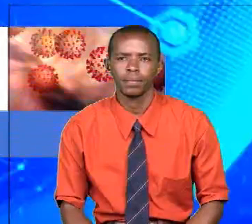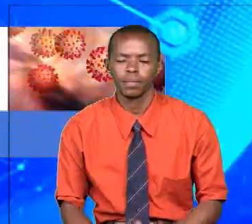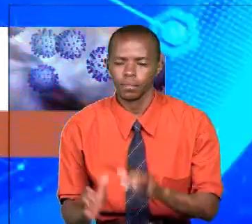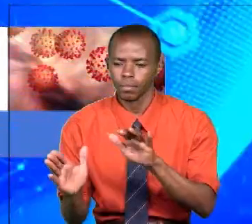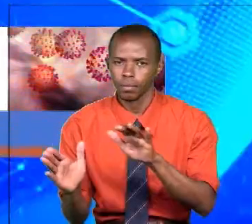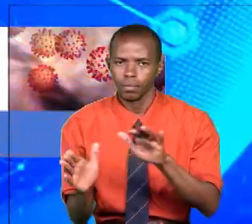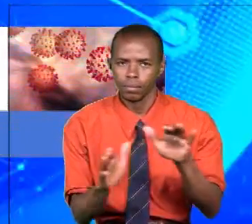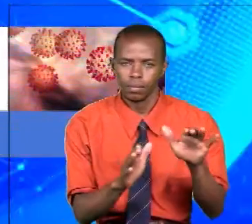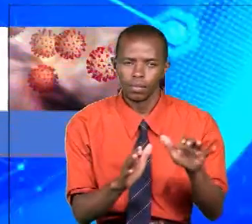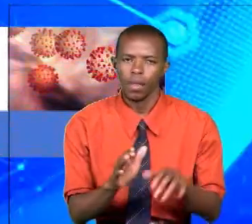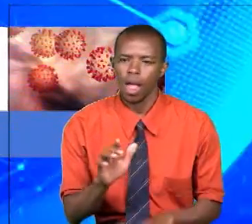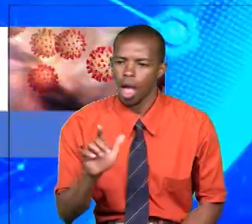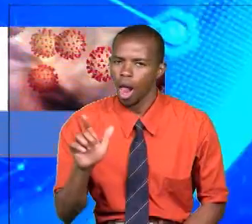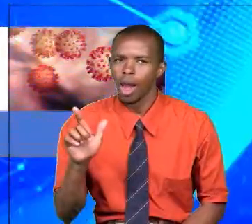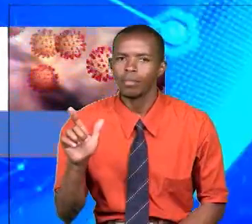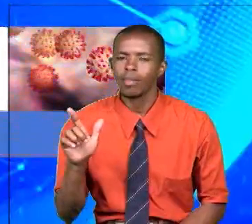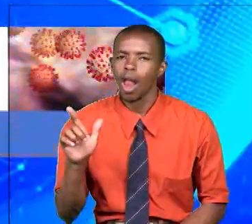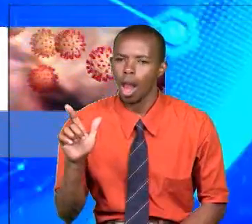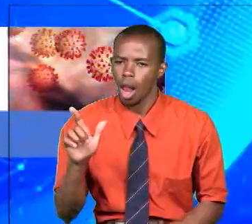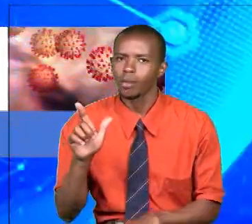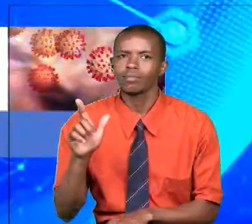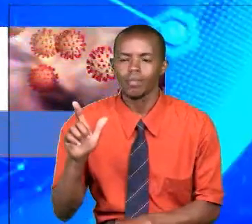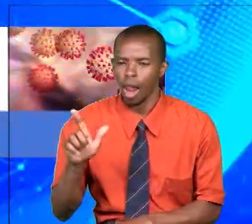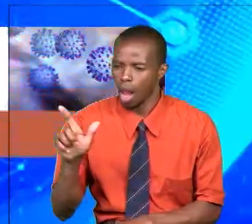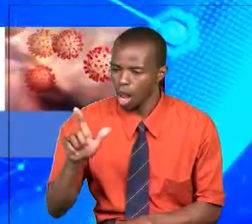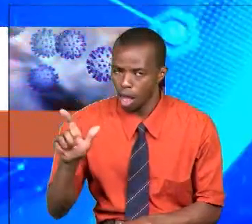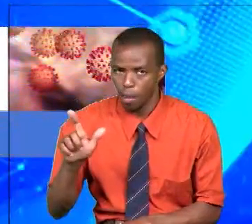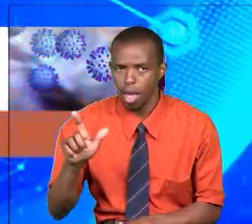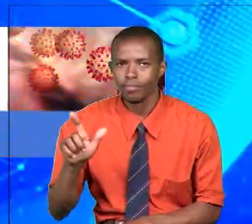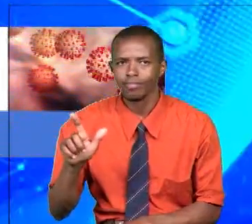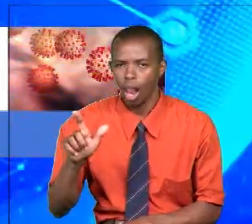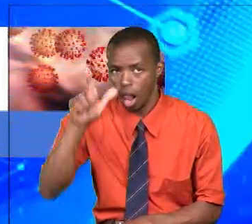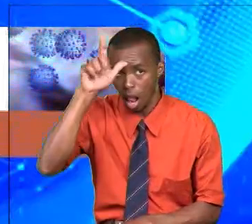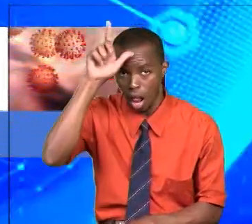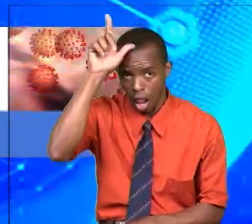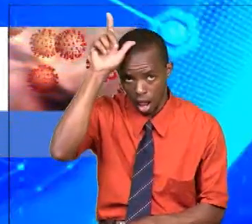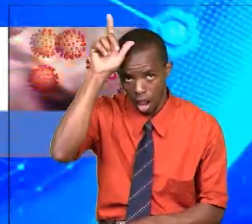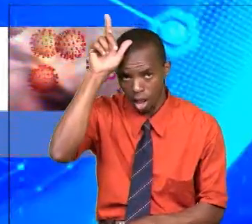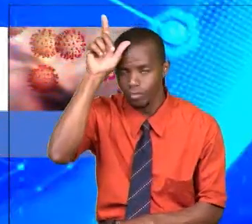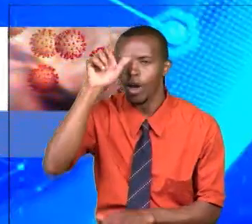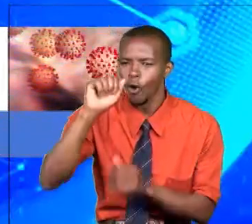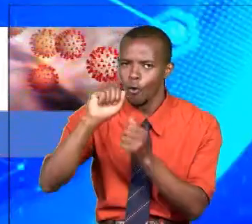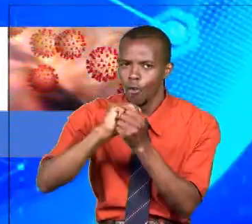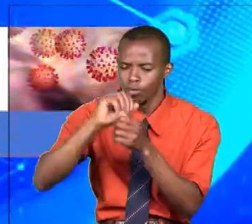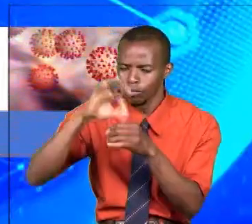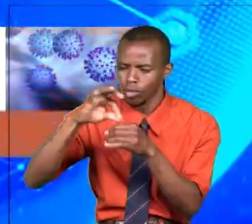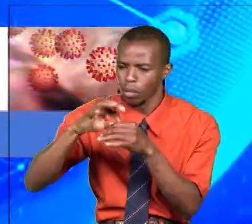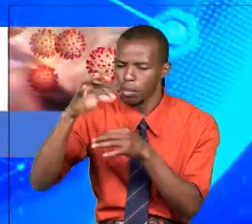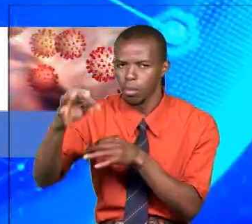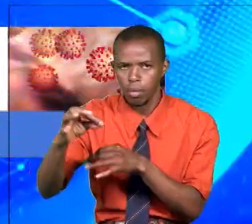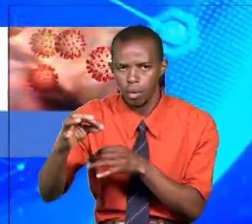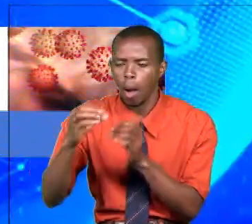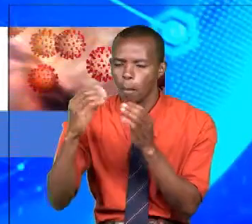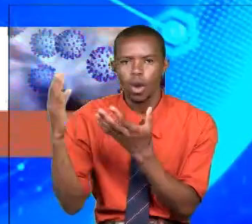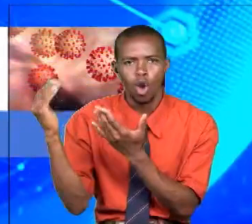Now, Libya has voiced a mix of frustration and anxiety after elections set for Friday were postponed, which some have hoped would